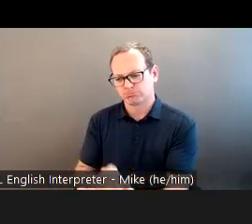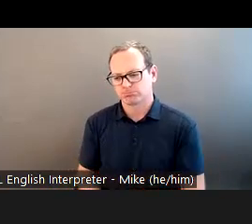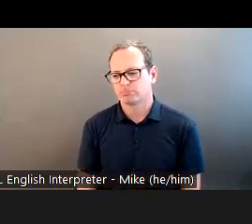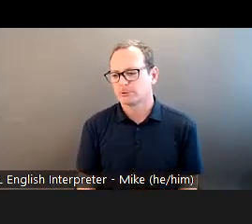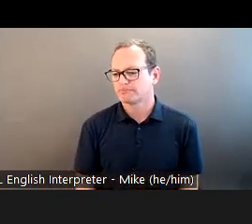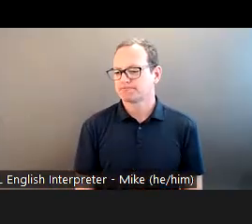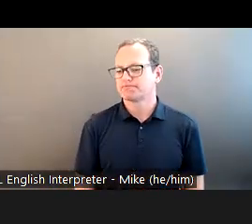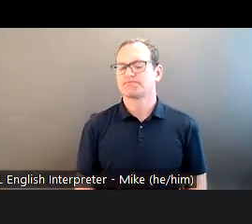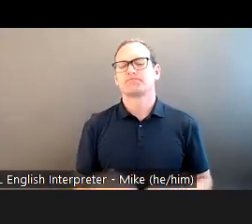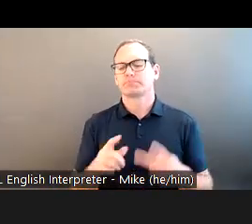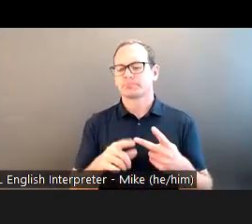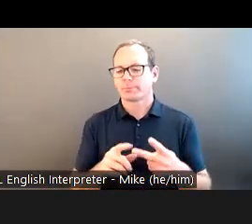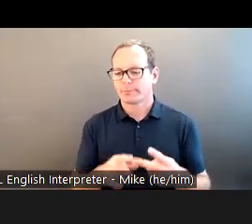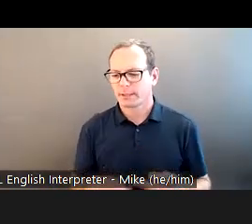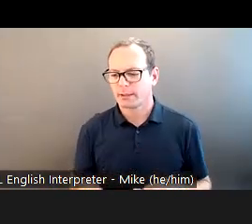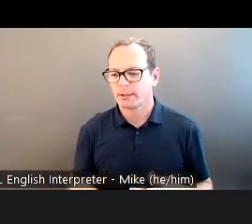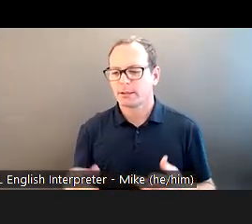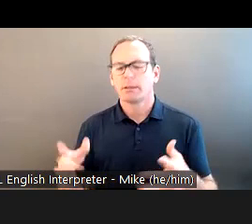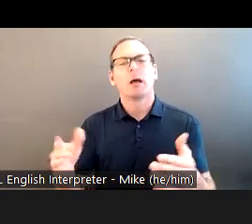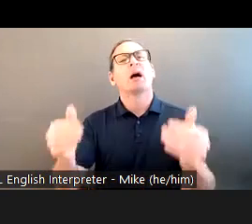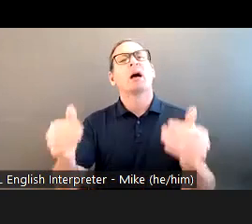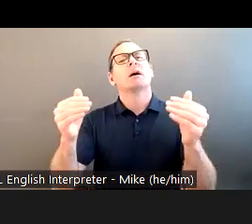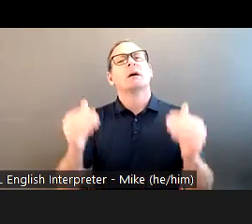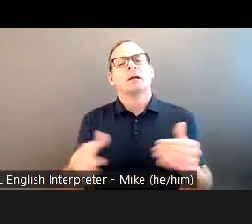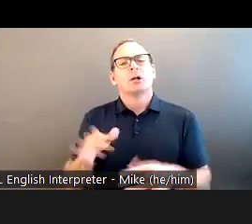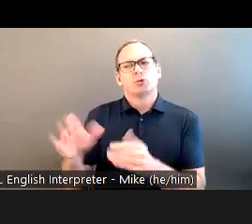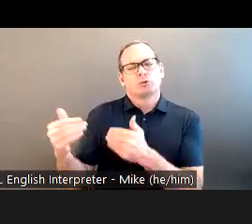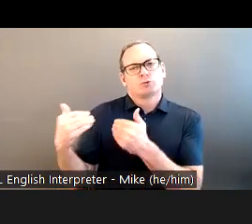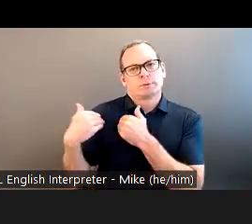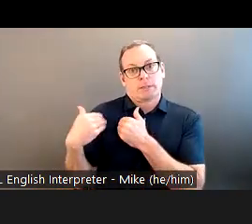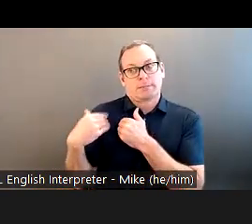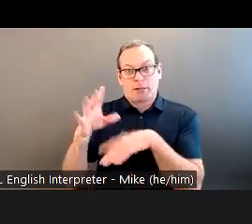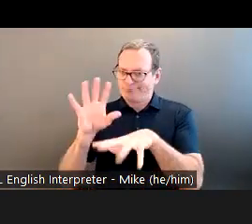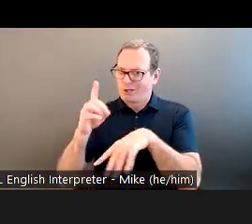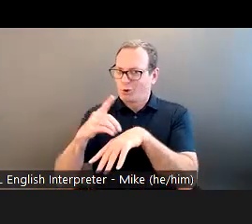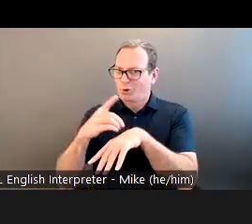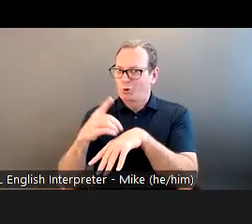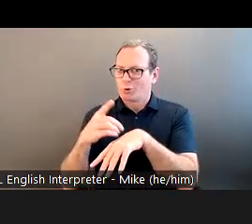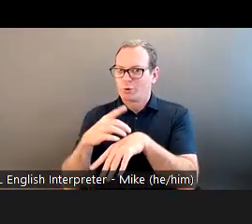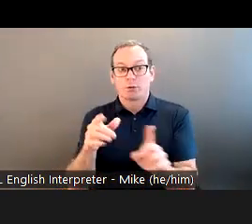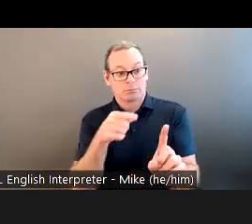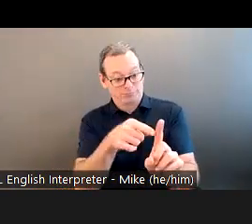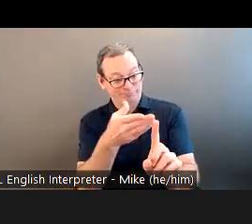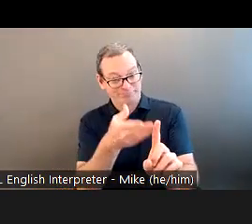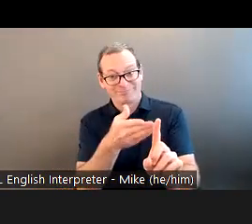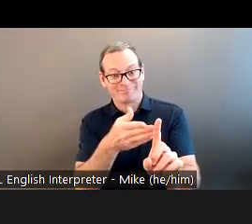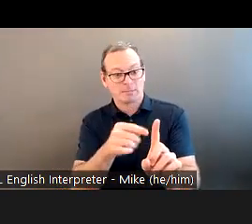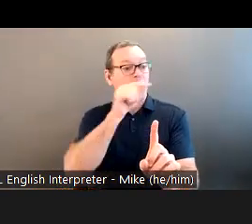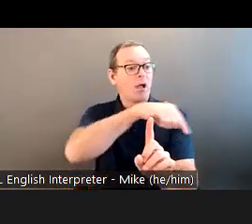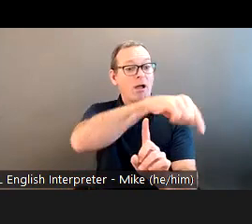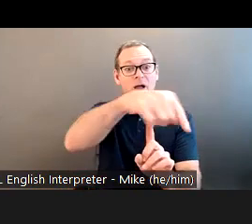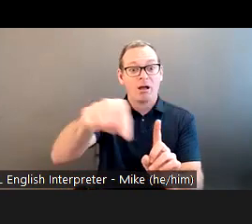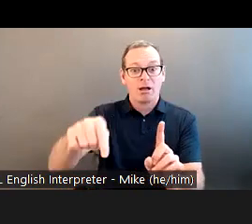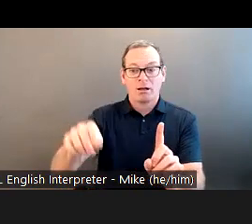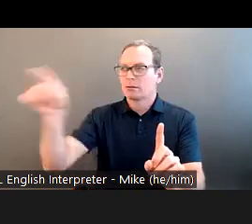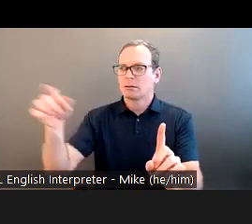duty to consult with the relatives and friends of the grantor who have been supportive of them, because they might know what the last known